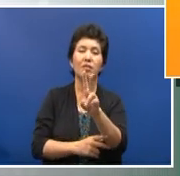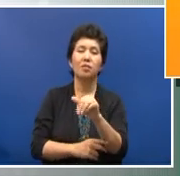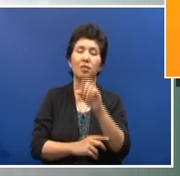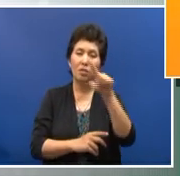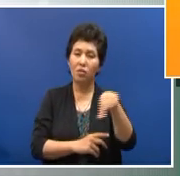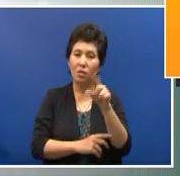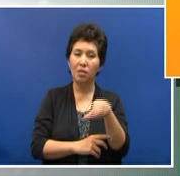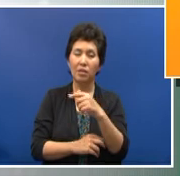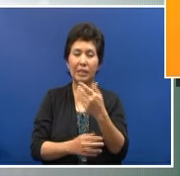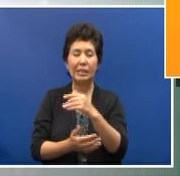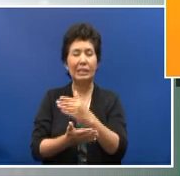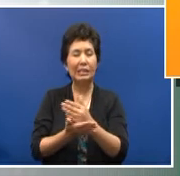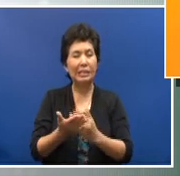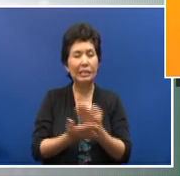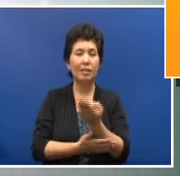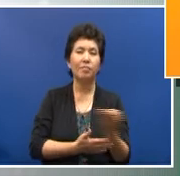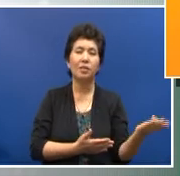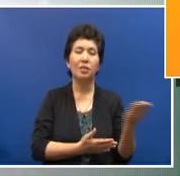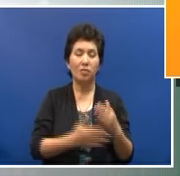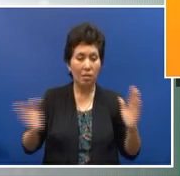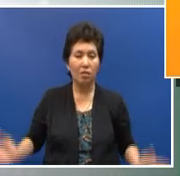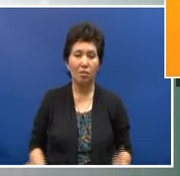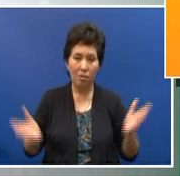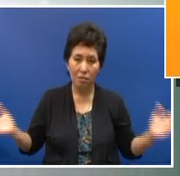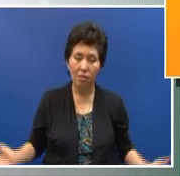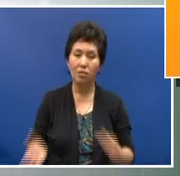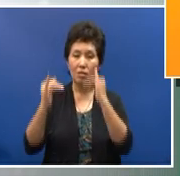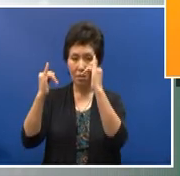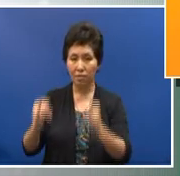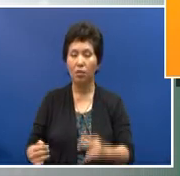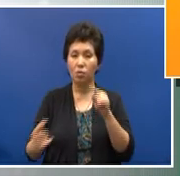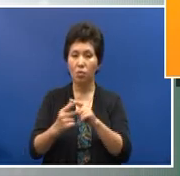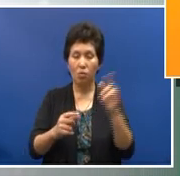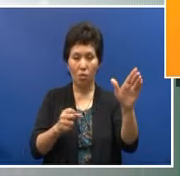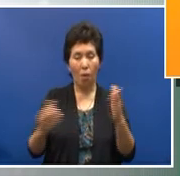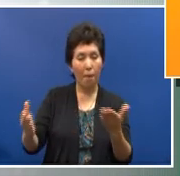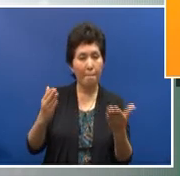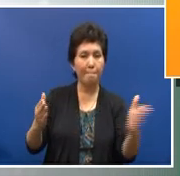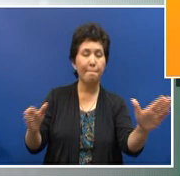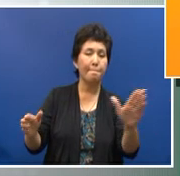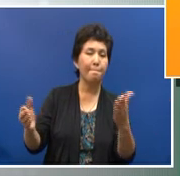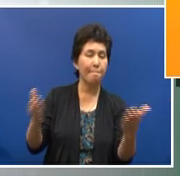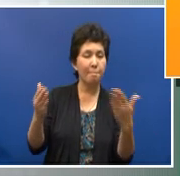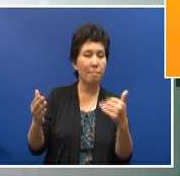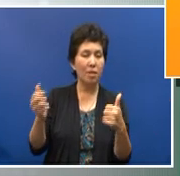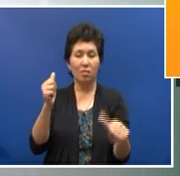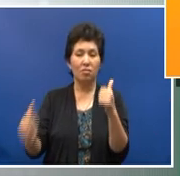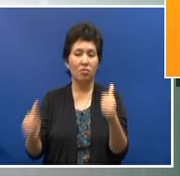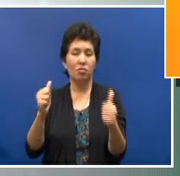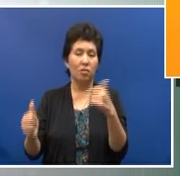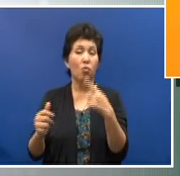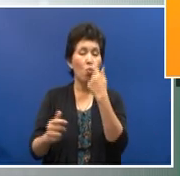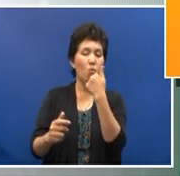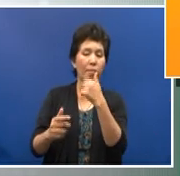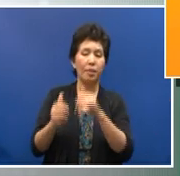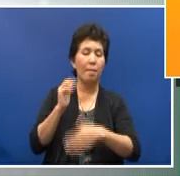inequality something as encourages individuals, okay, to compete with each other in order to be the